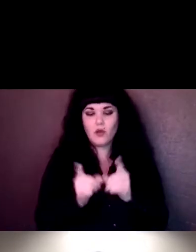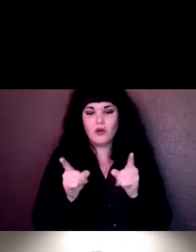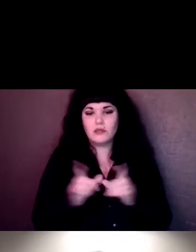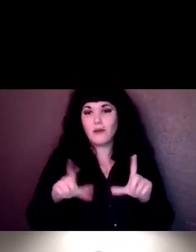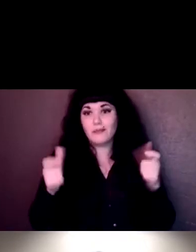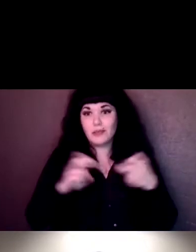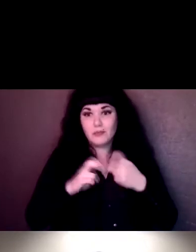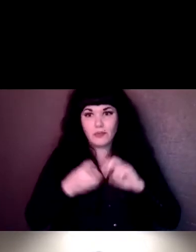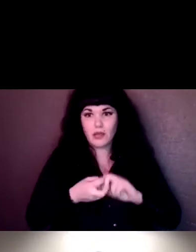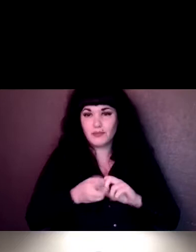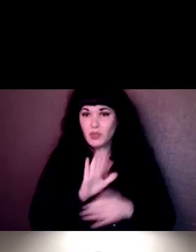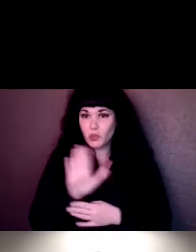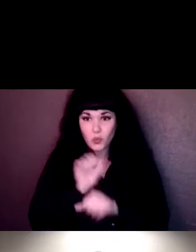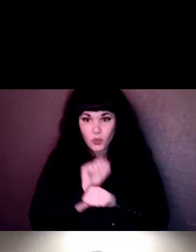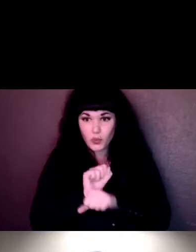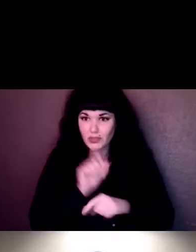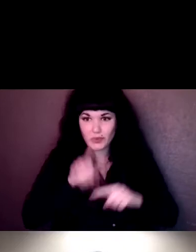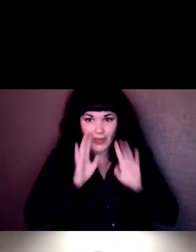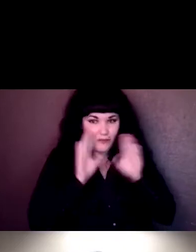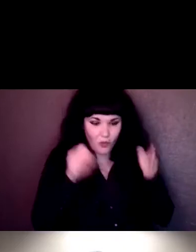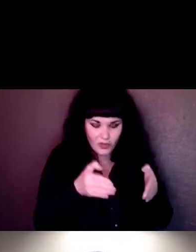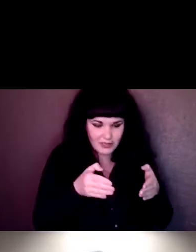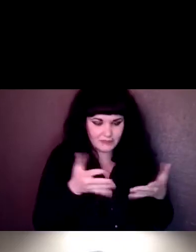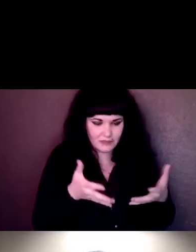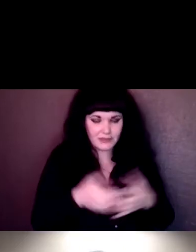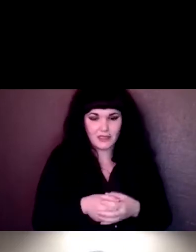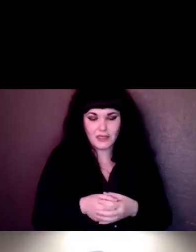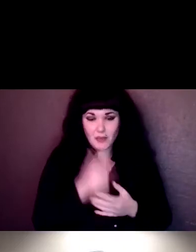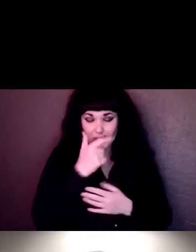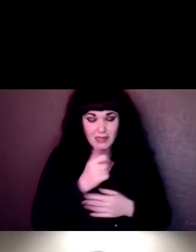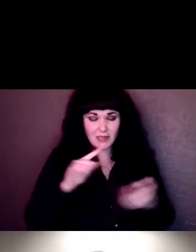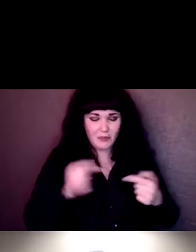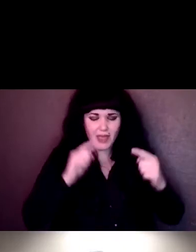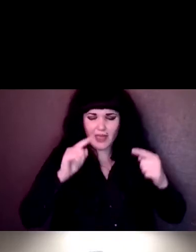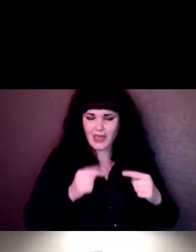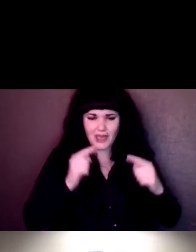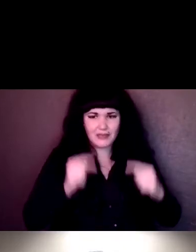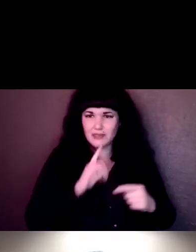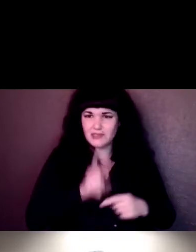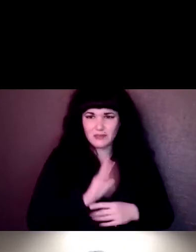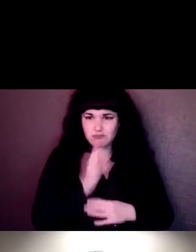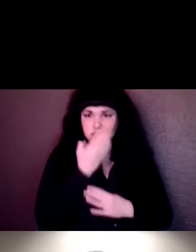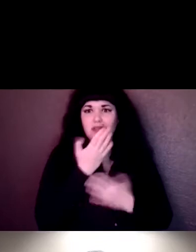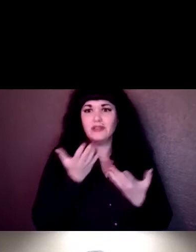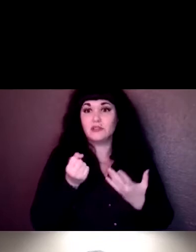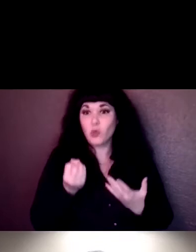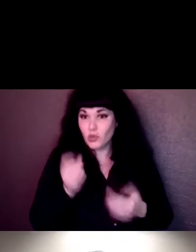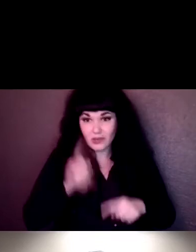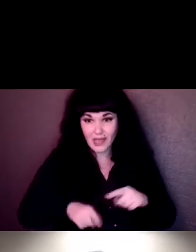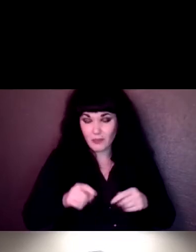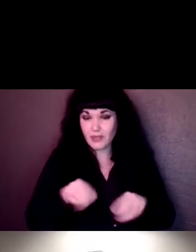focus on your work. You can't get past the pain itself, so you can't be productive and concentrate.